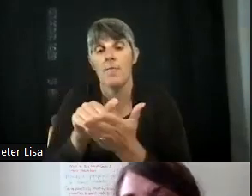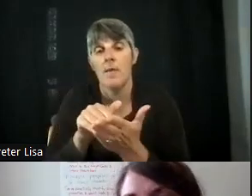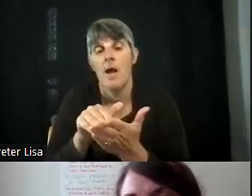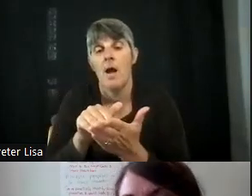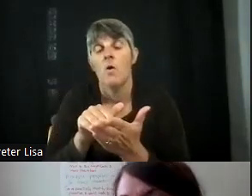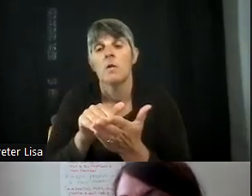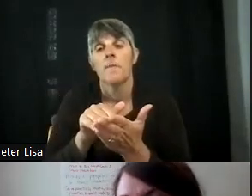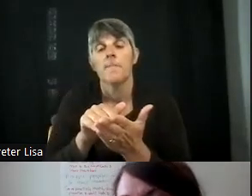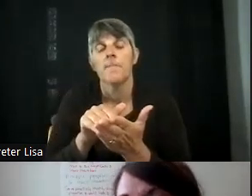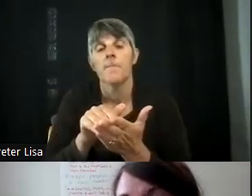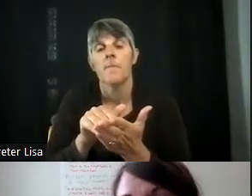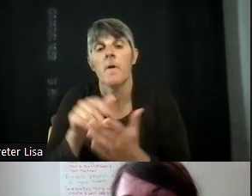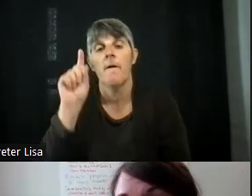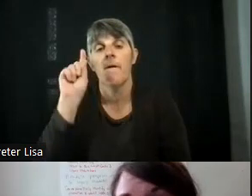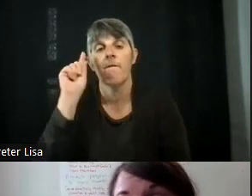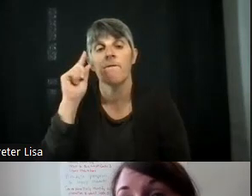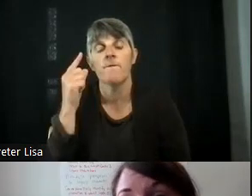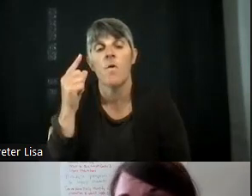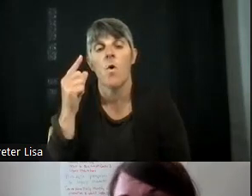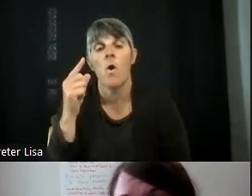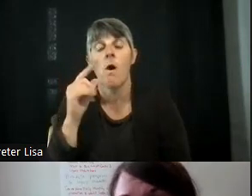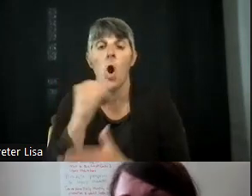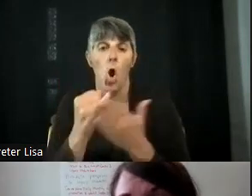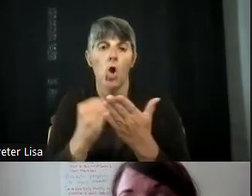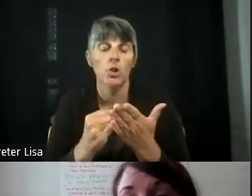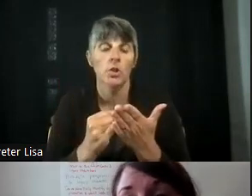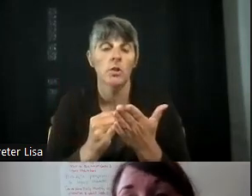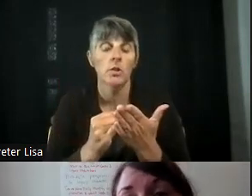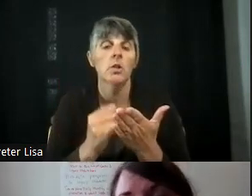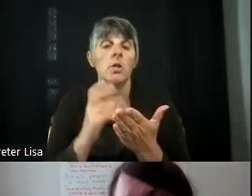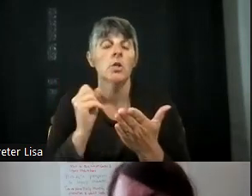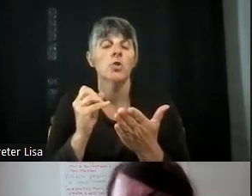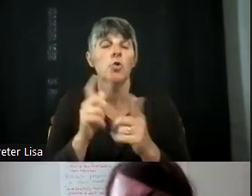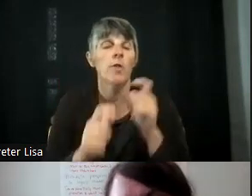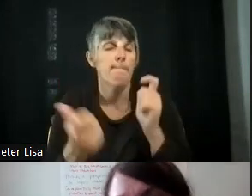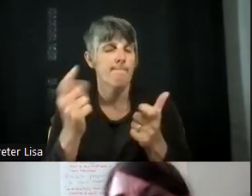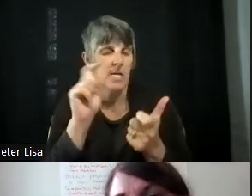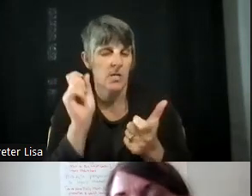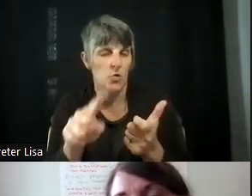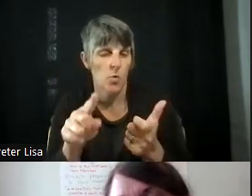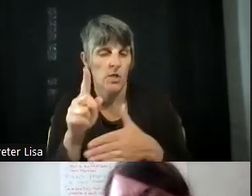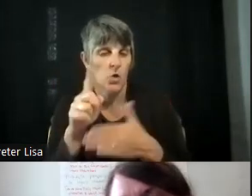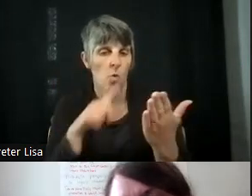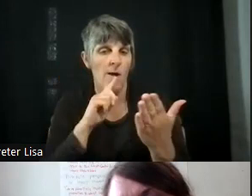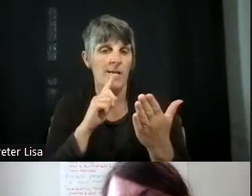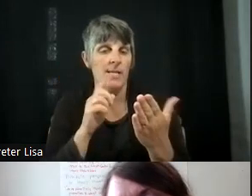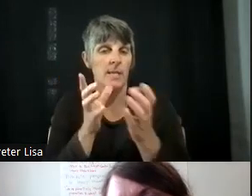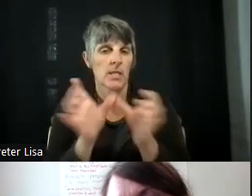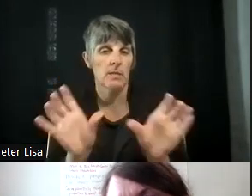261,000 for art. So the biggest question is, what is the